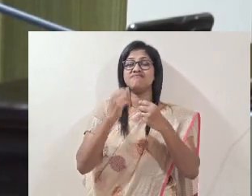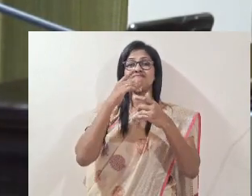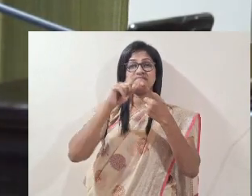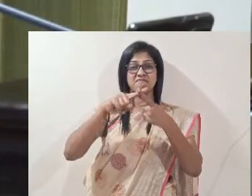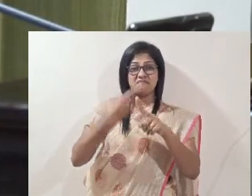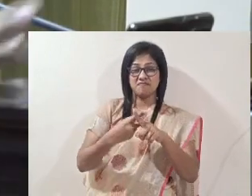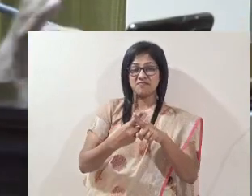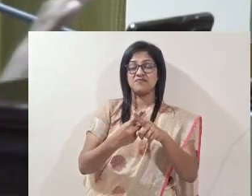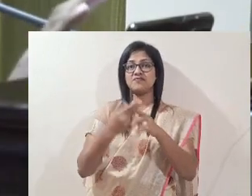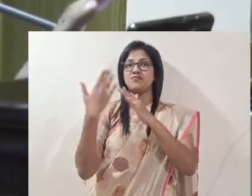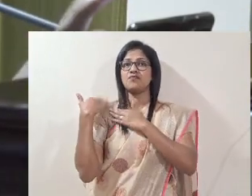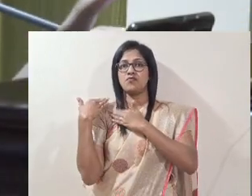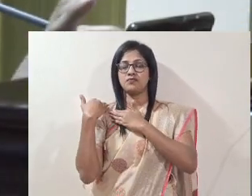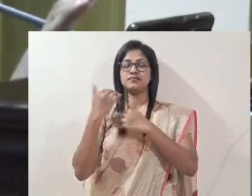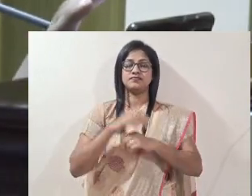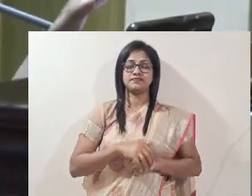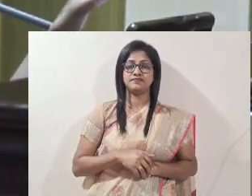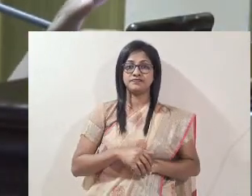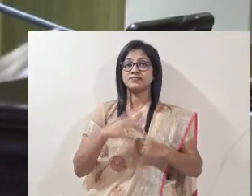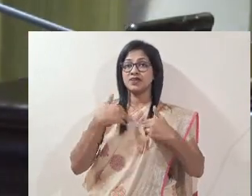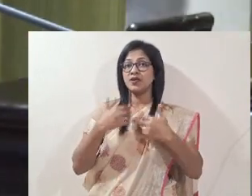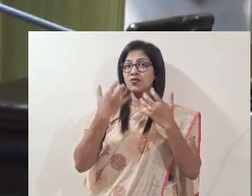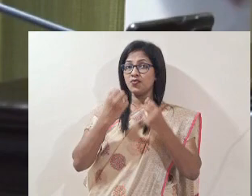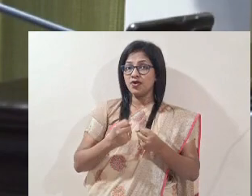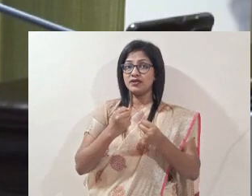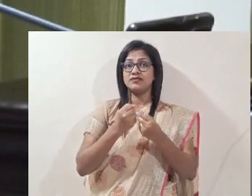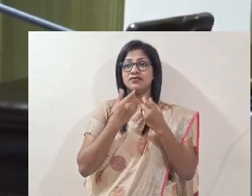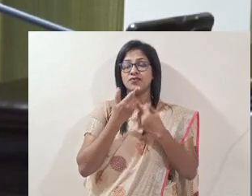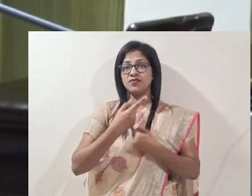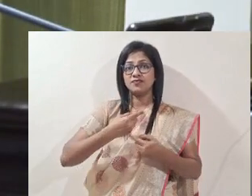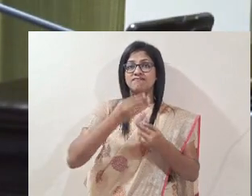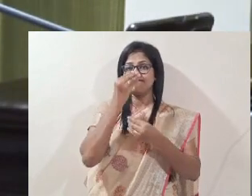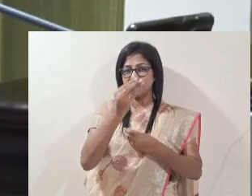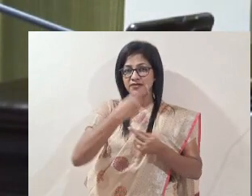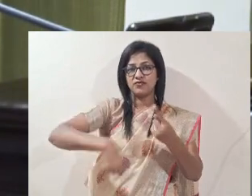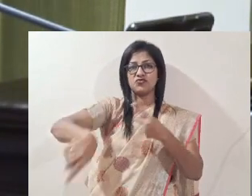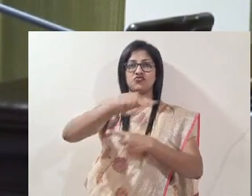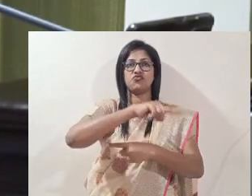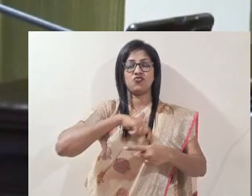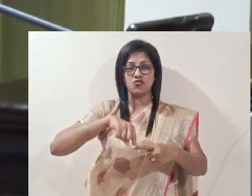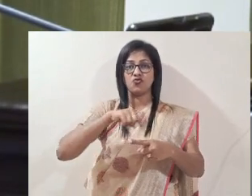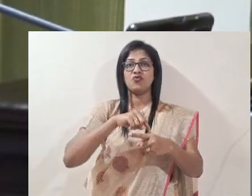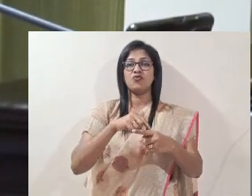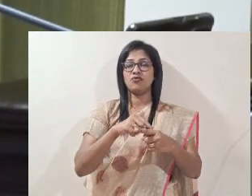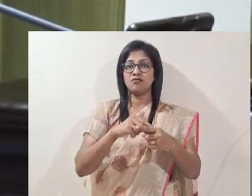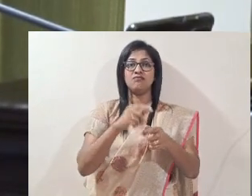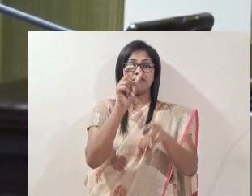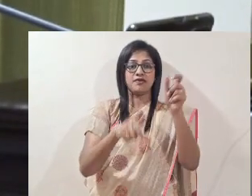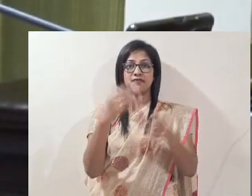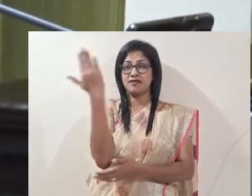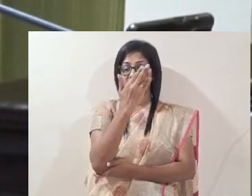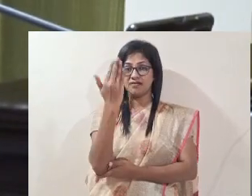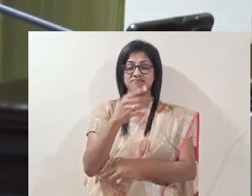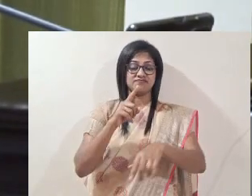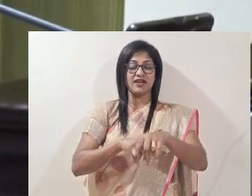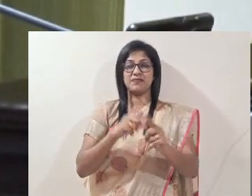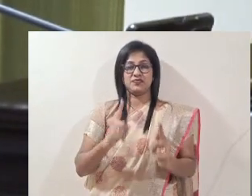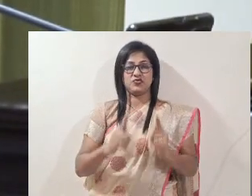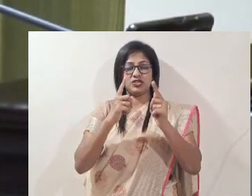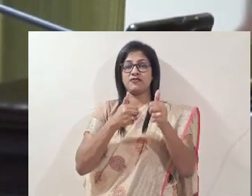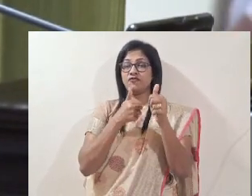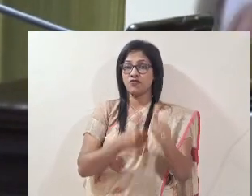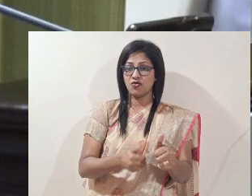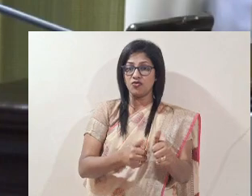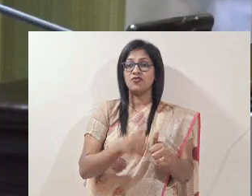expertise and knowledge. And I would like to request all presenters follow the presentation time strictly. On the presentation, we